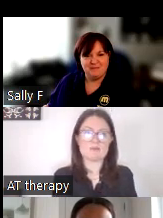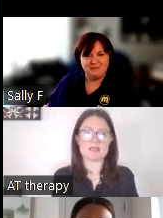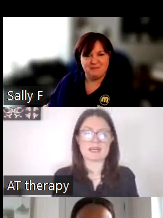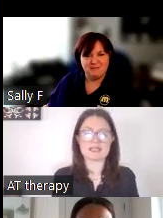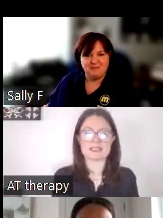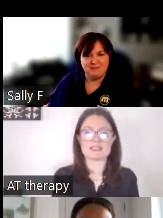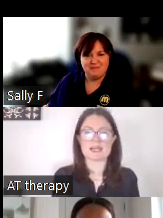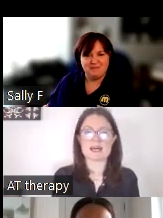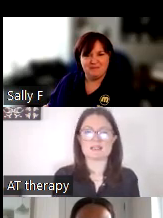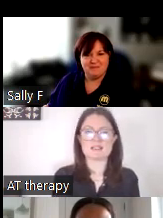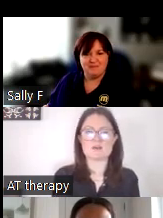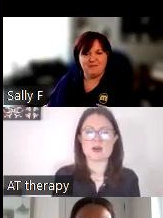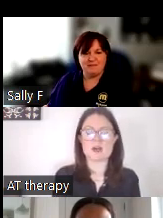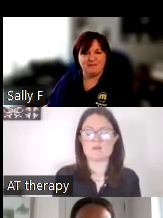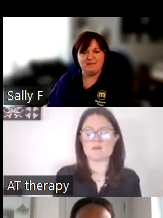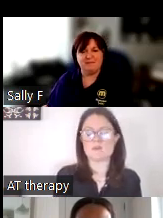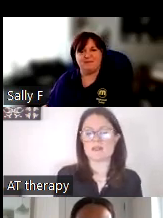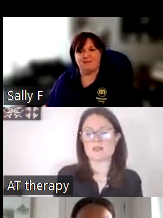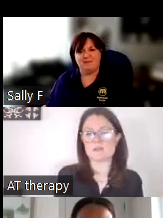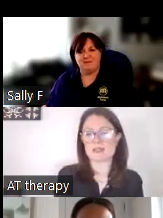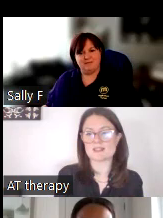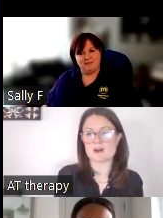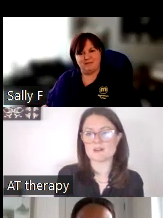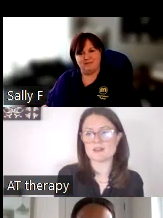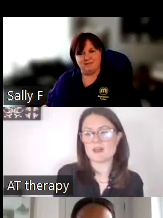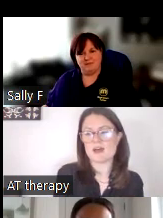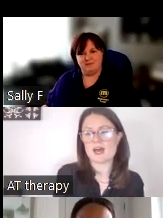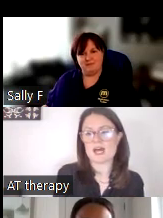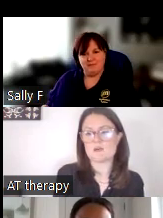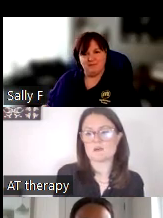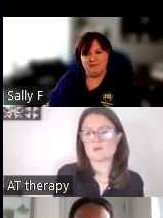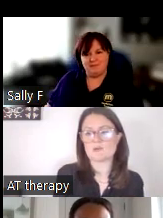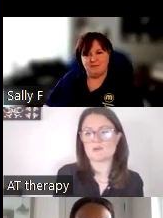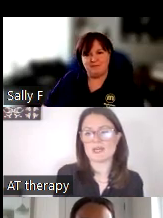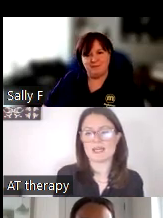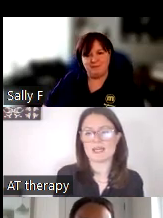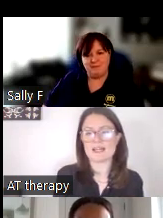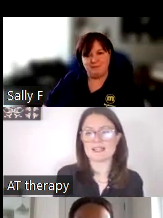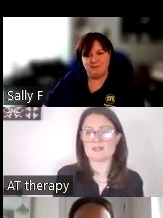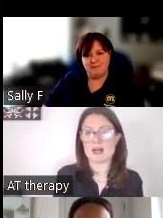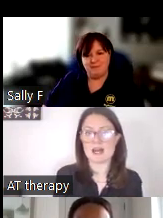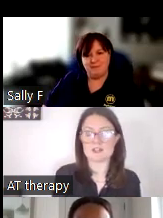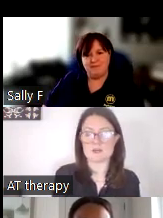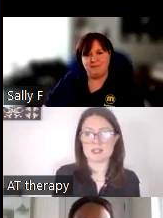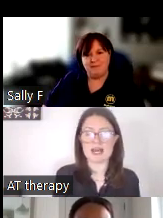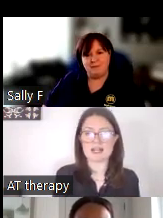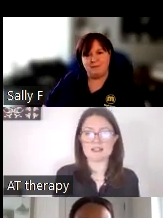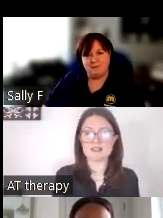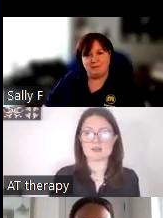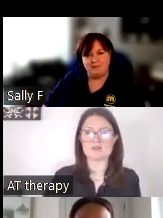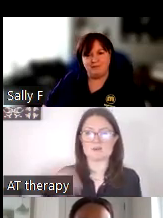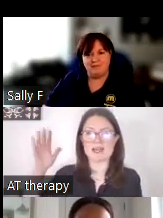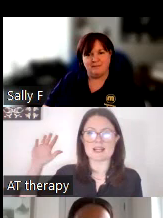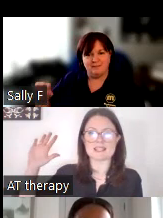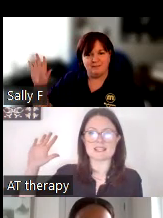what I mean by this is that when learning Makaton, we identify our dominant hand.